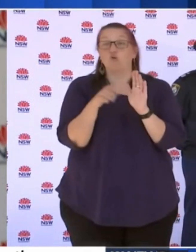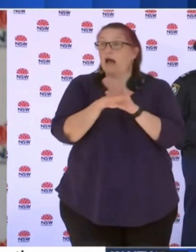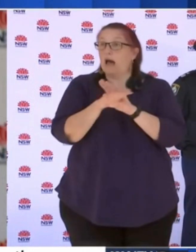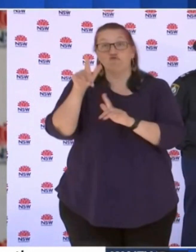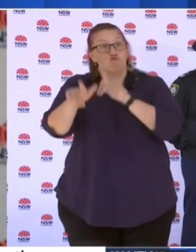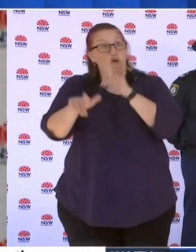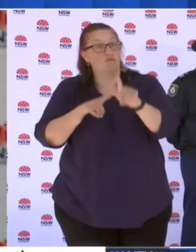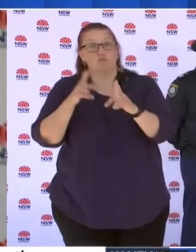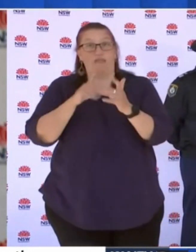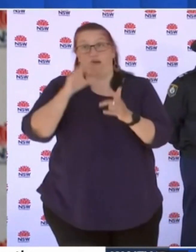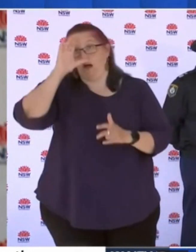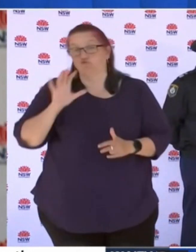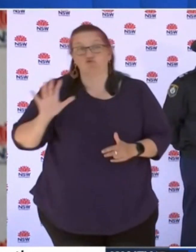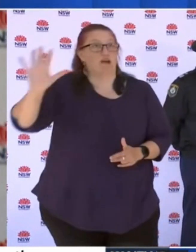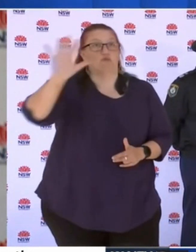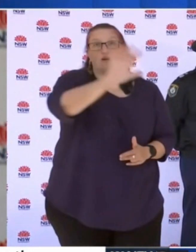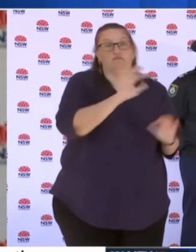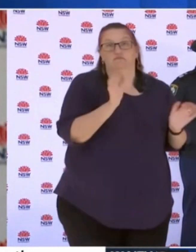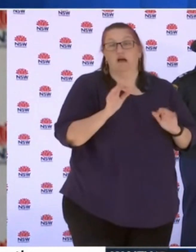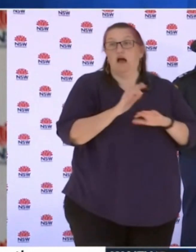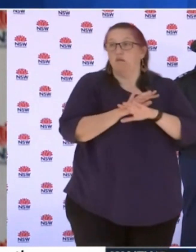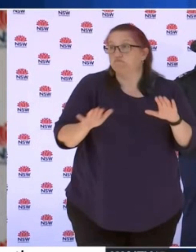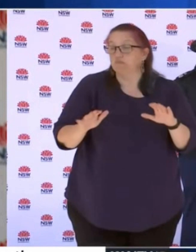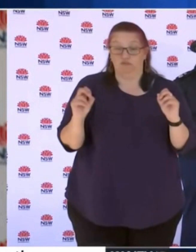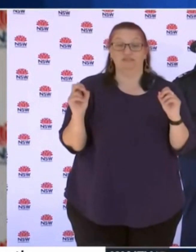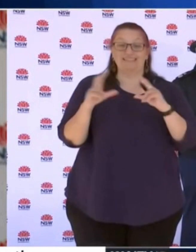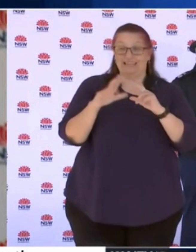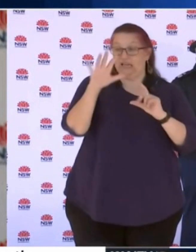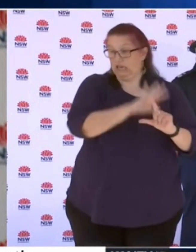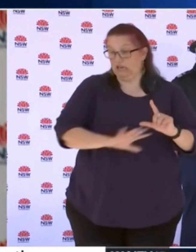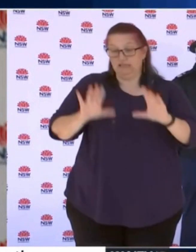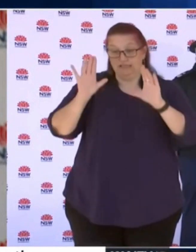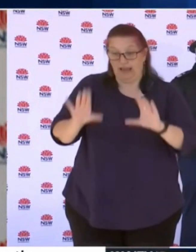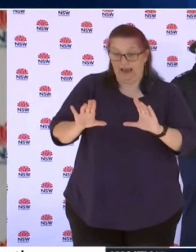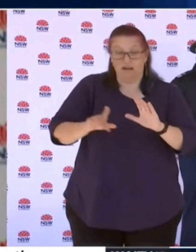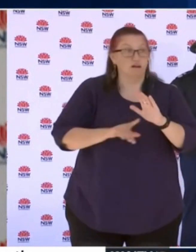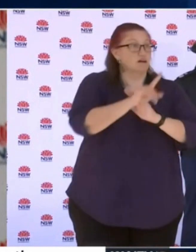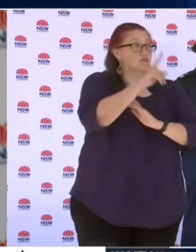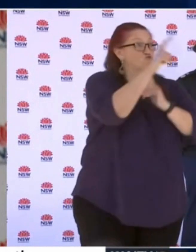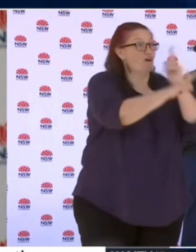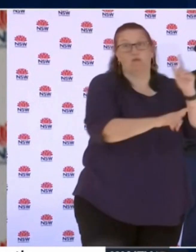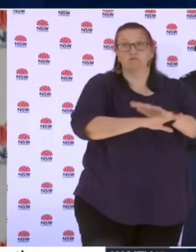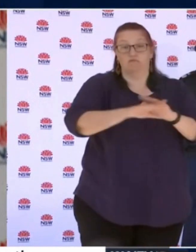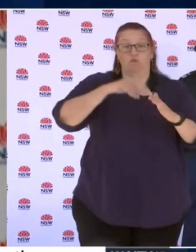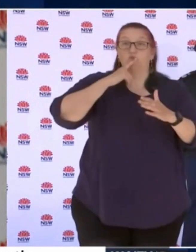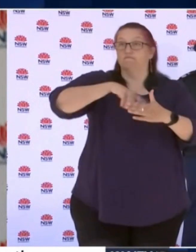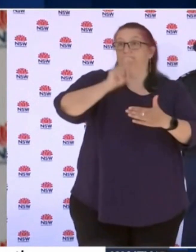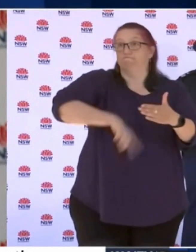travel outside of Sydney, Greater Metropolitan Sydney, and if anyone does, they are subject to the